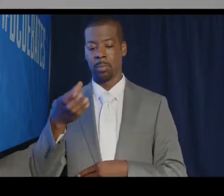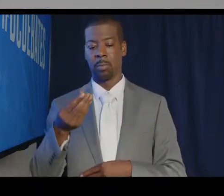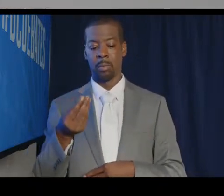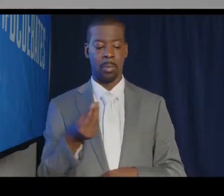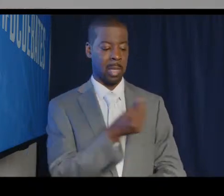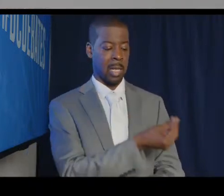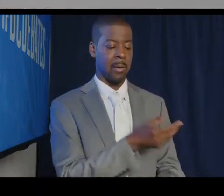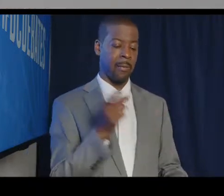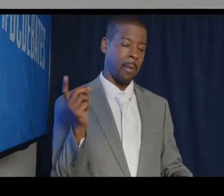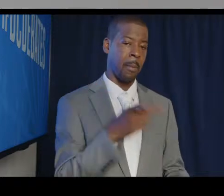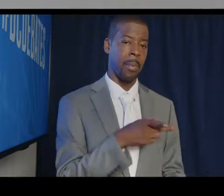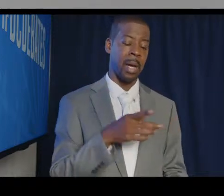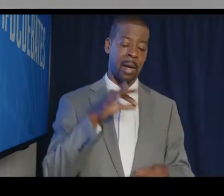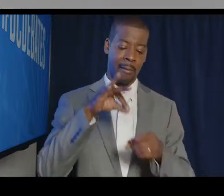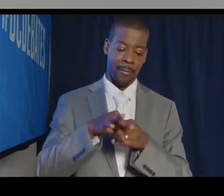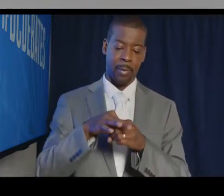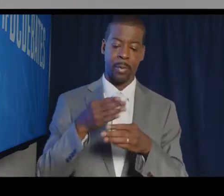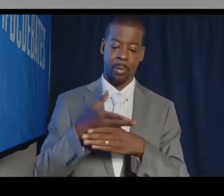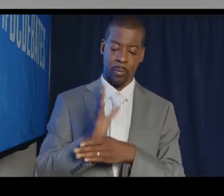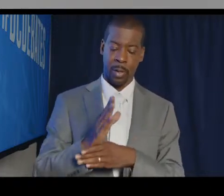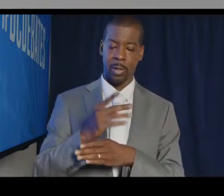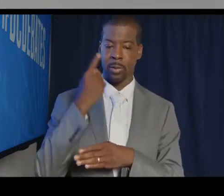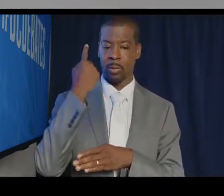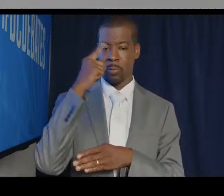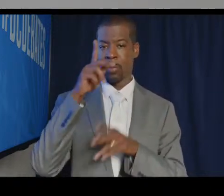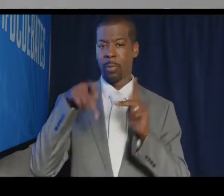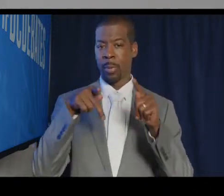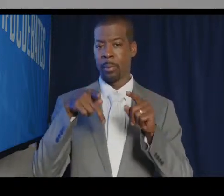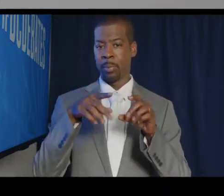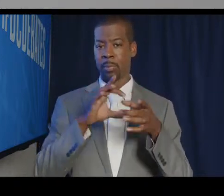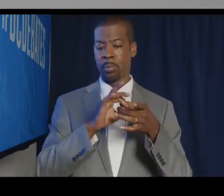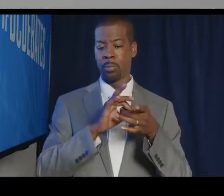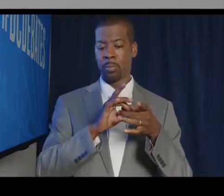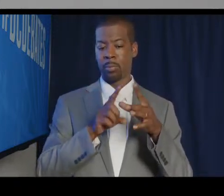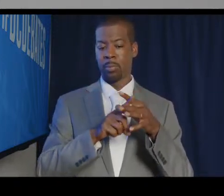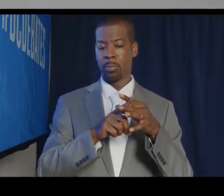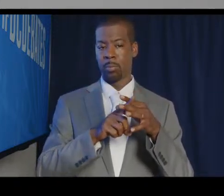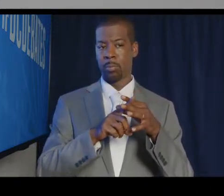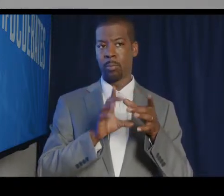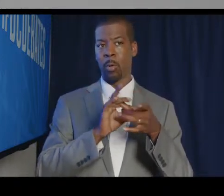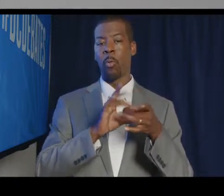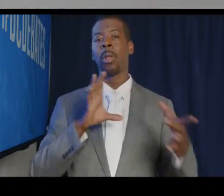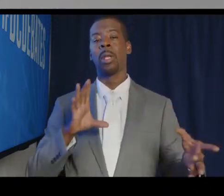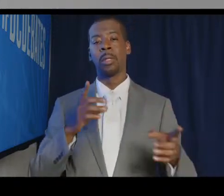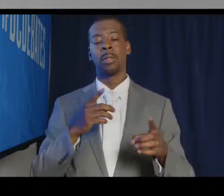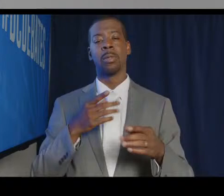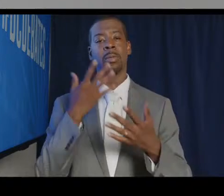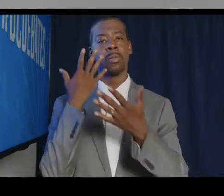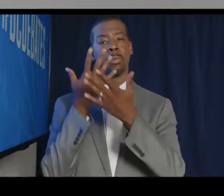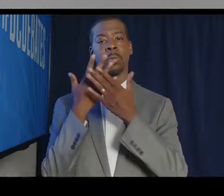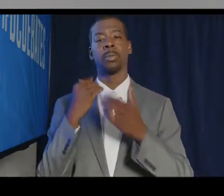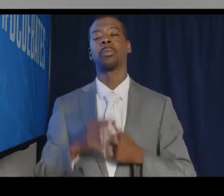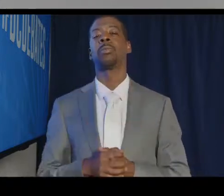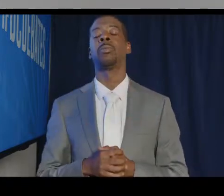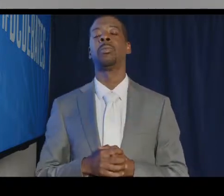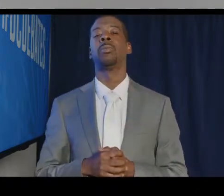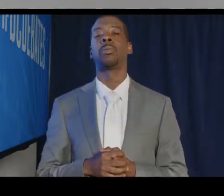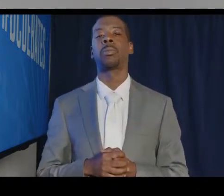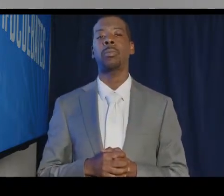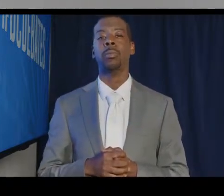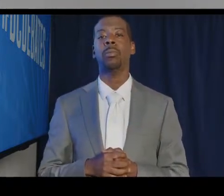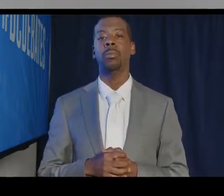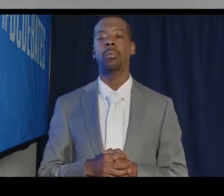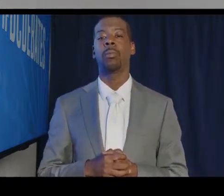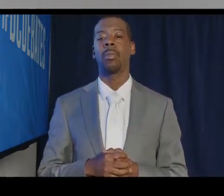incarcerated people who never should have lost that right to begin with. I am in communities a lot, and what I hear over and over again is people who want